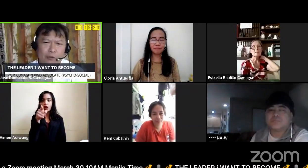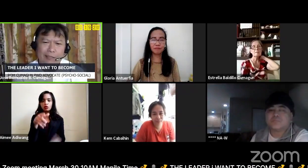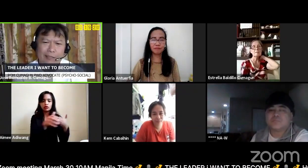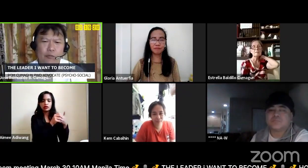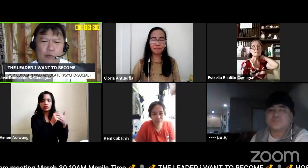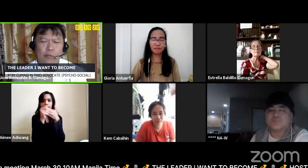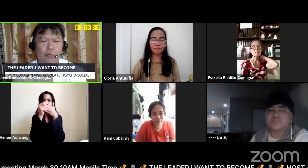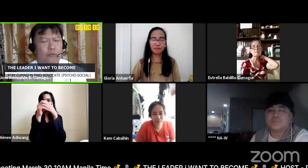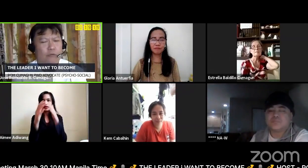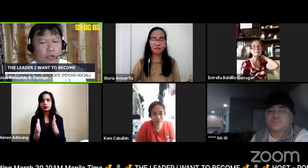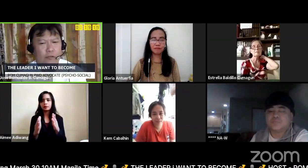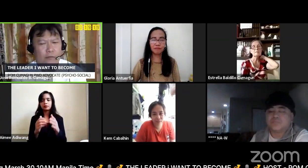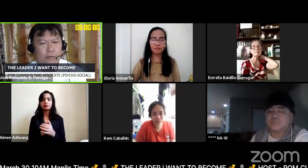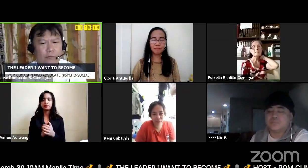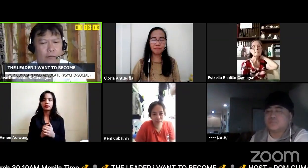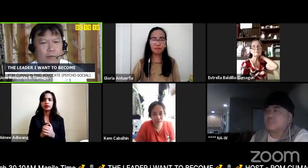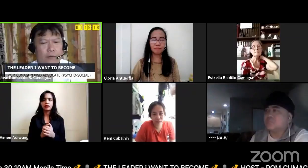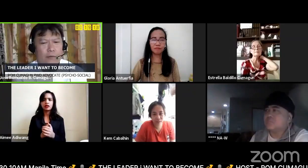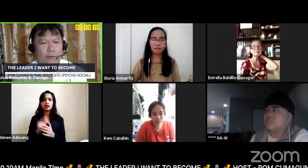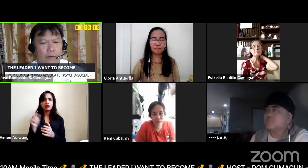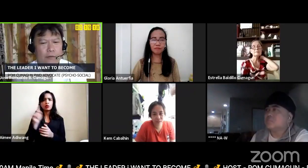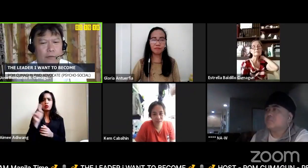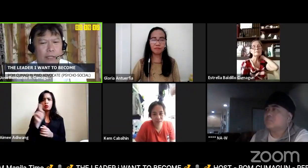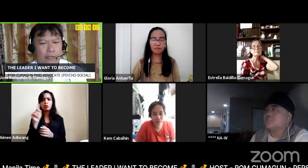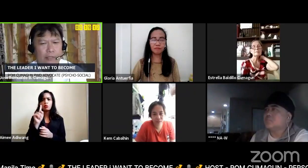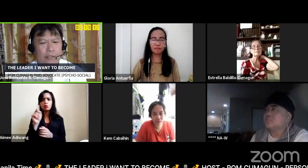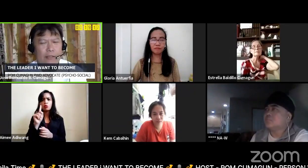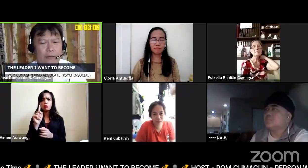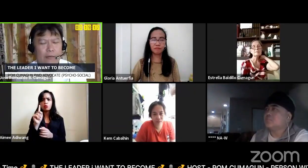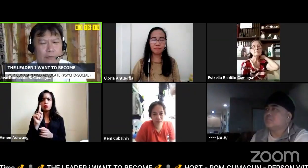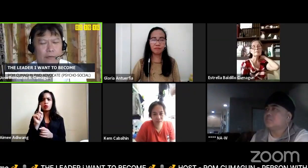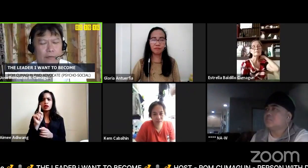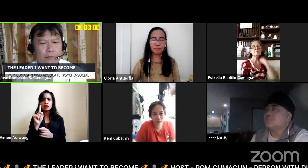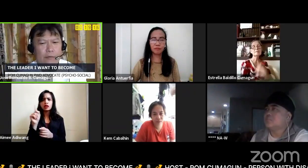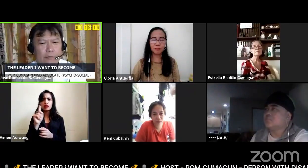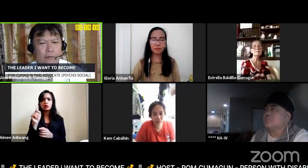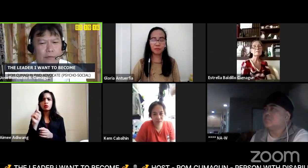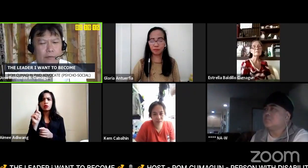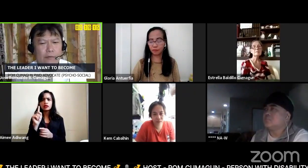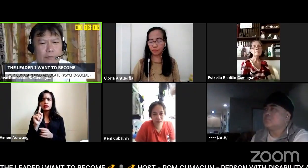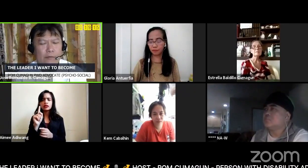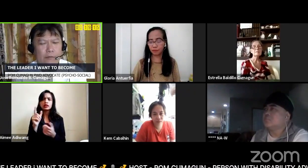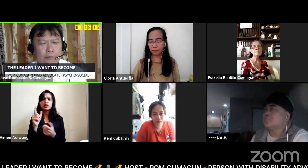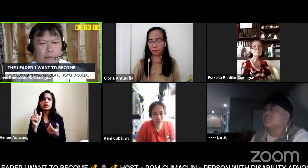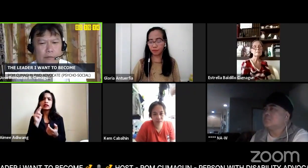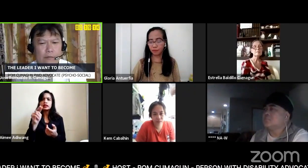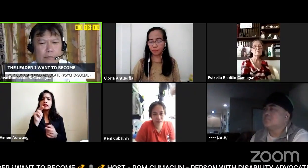what else do you need to improve on as a leader?